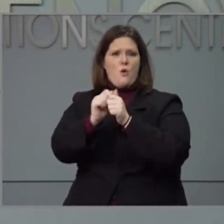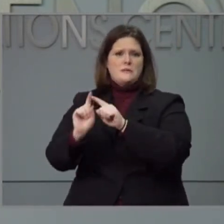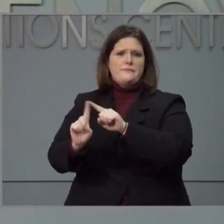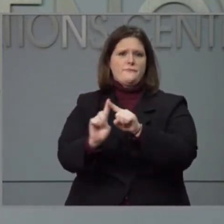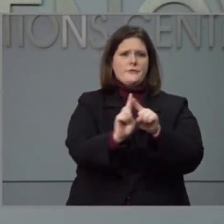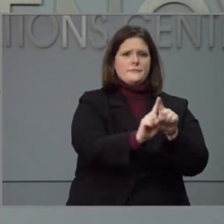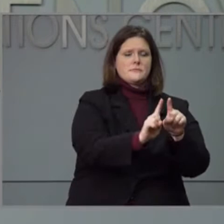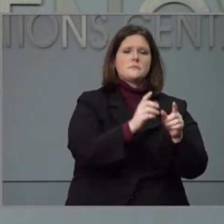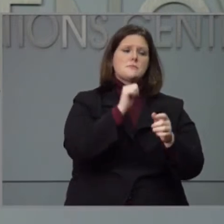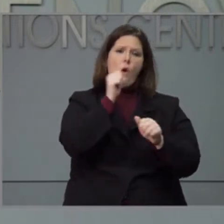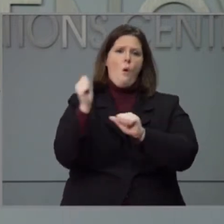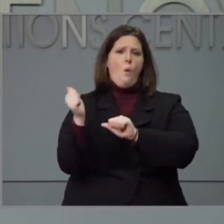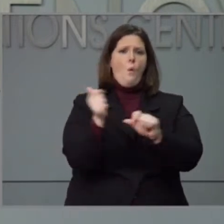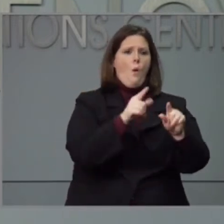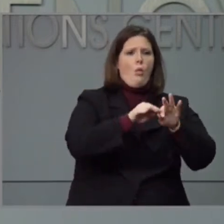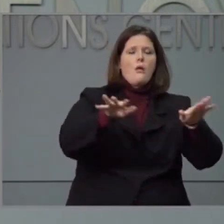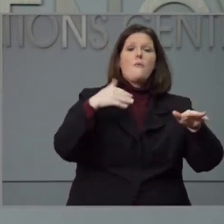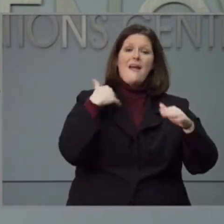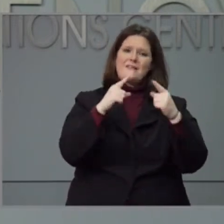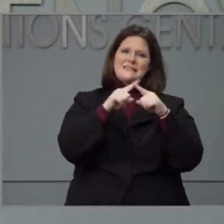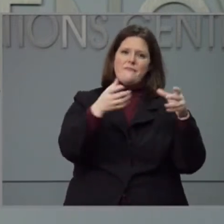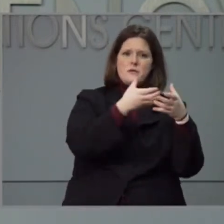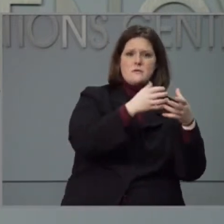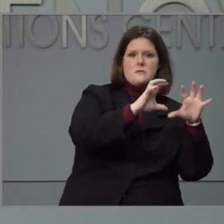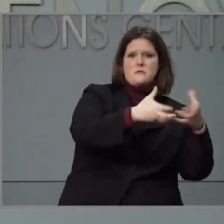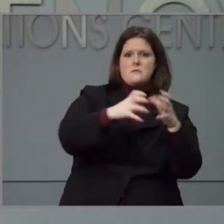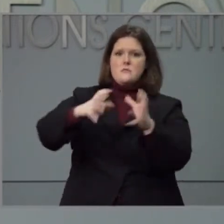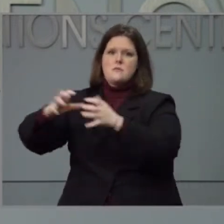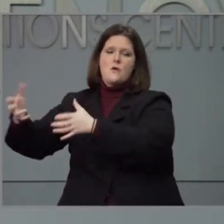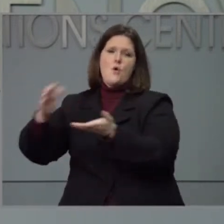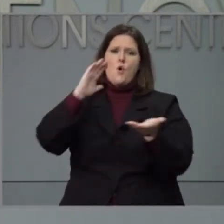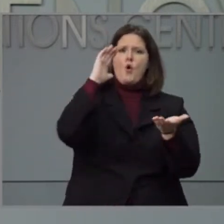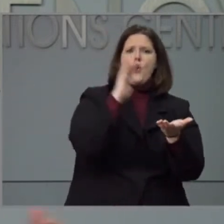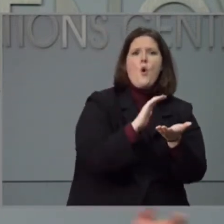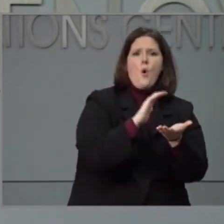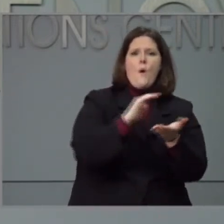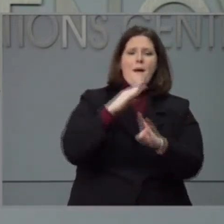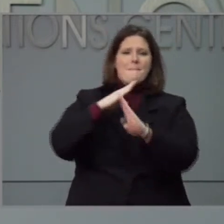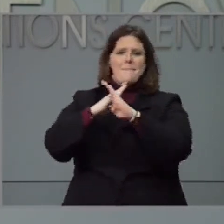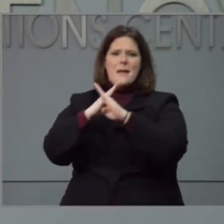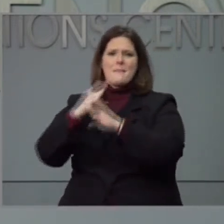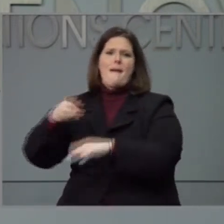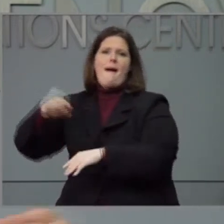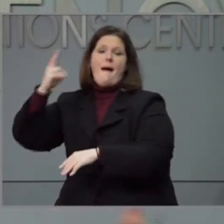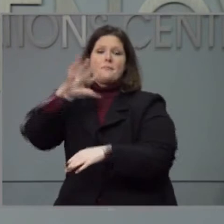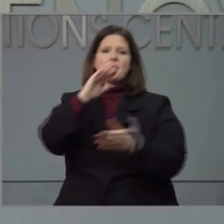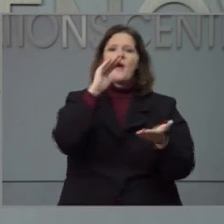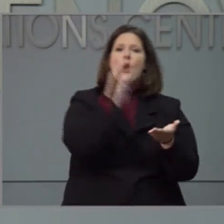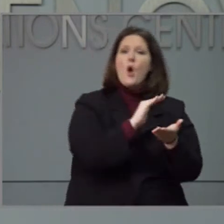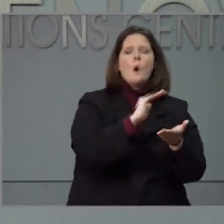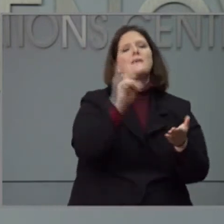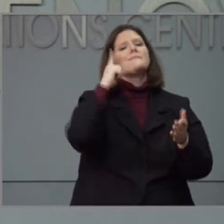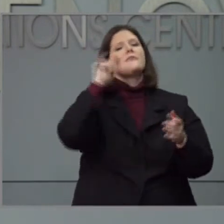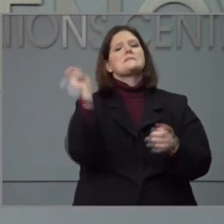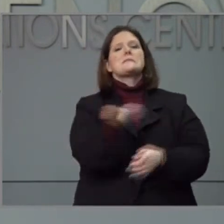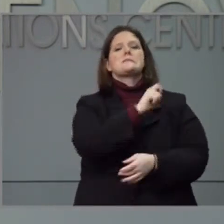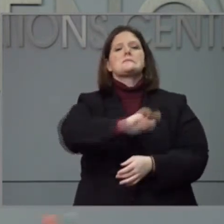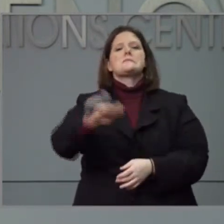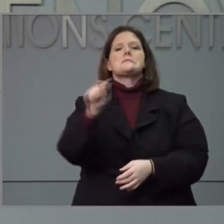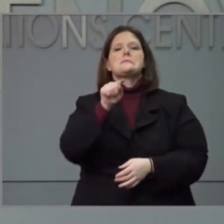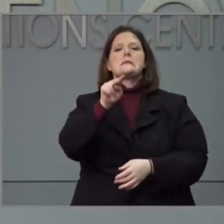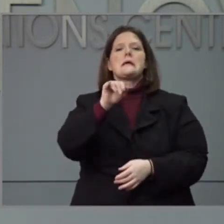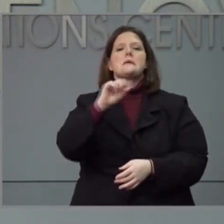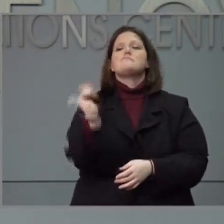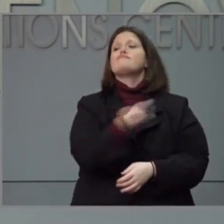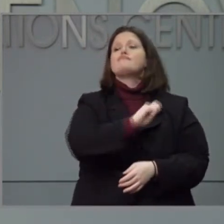some low, medium, and high risk. Things that are low risk is something like tennis, right? You're socially distant, you're playing often outdoors, you're